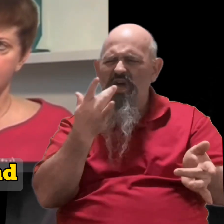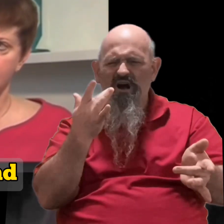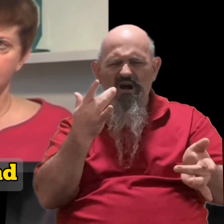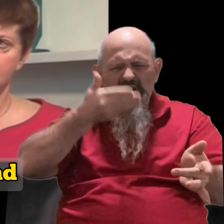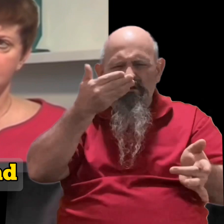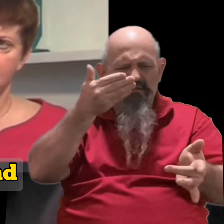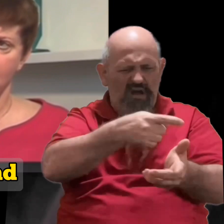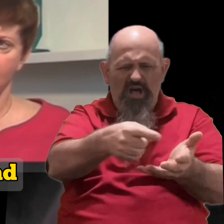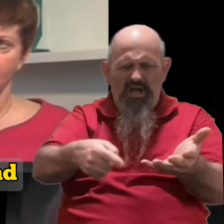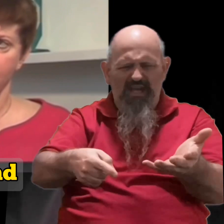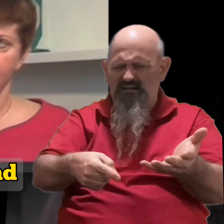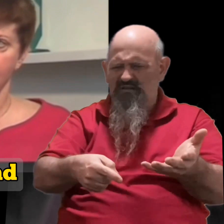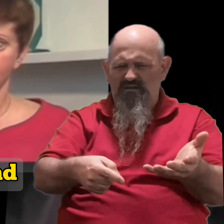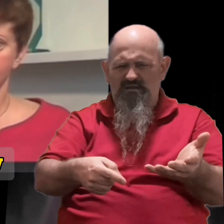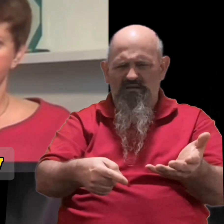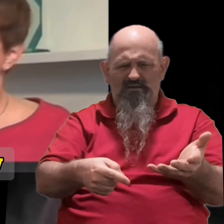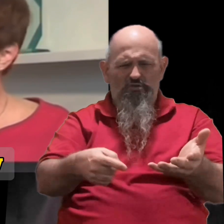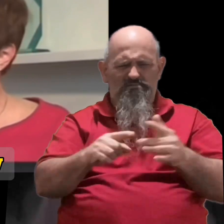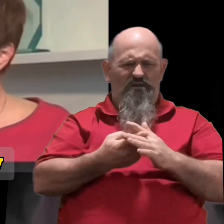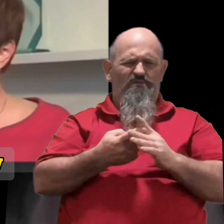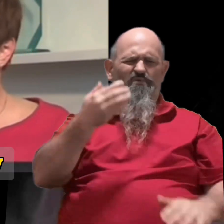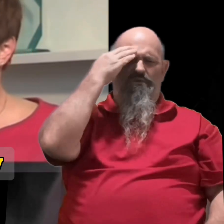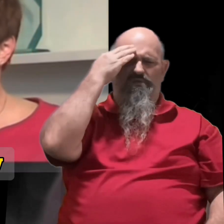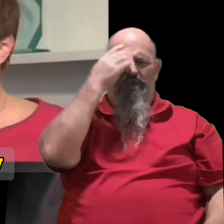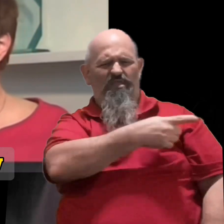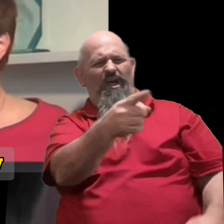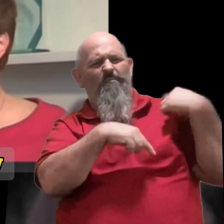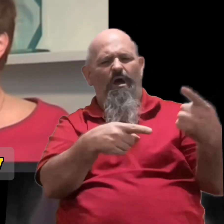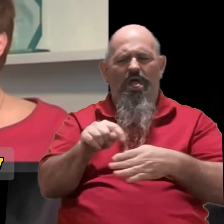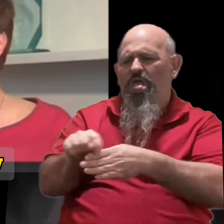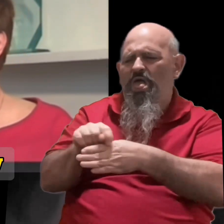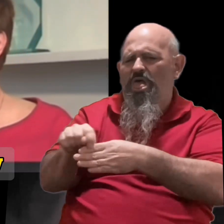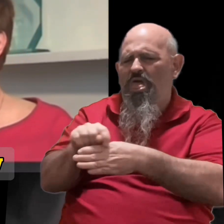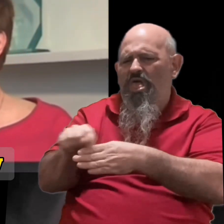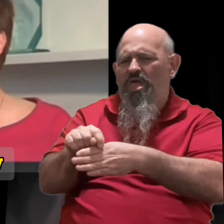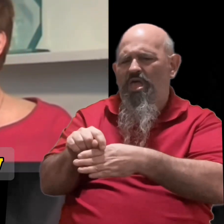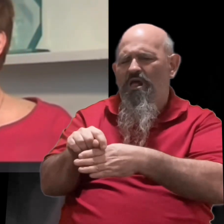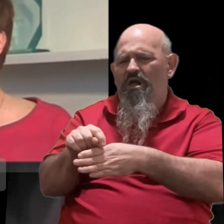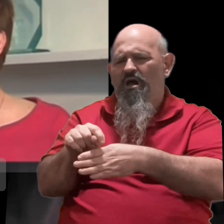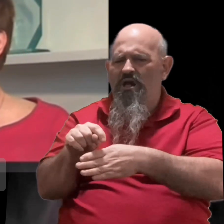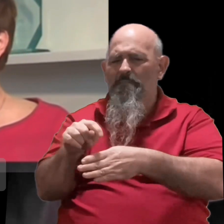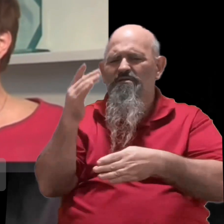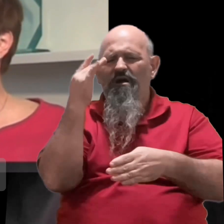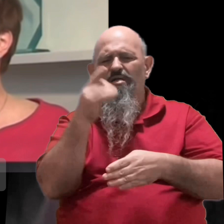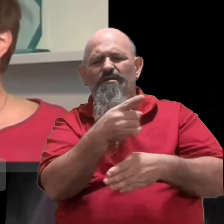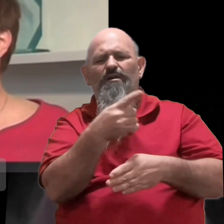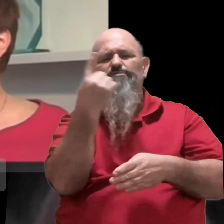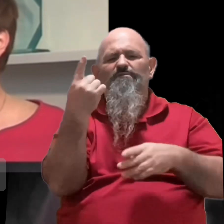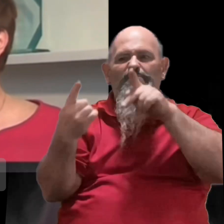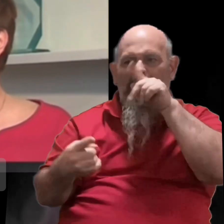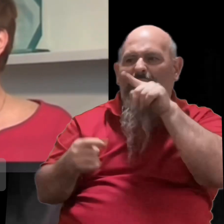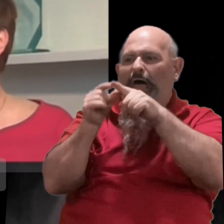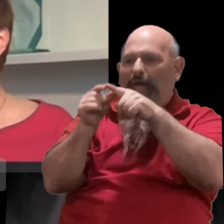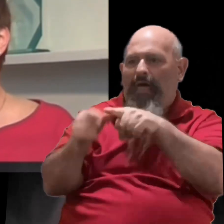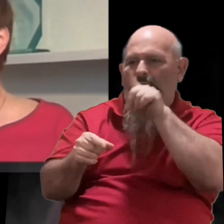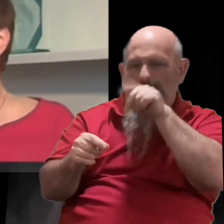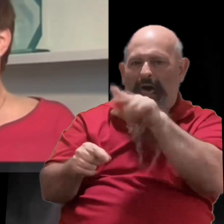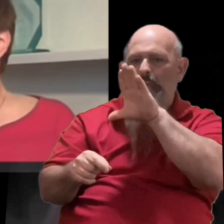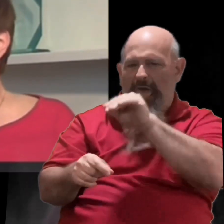the smells, and all of that, you can start to know that they've been coached, because they're just parroting